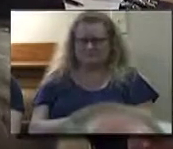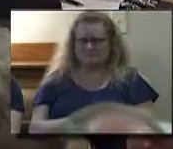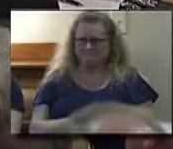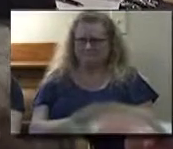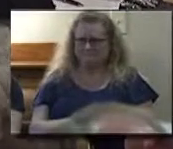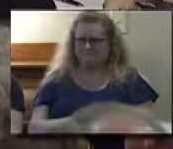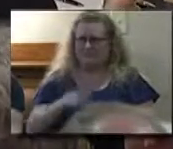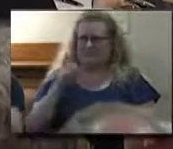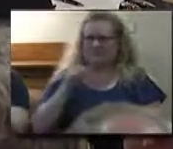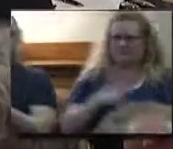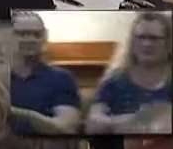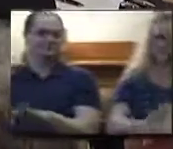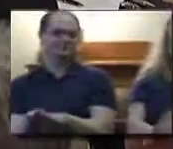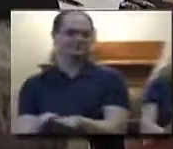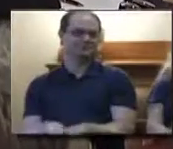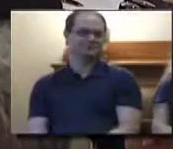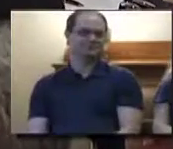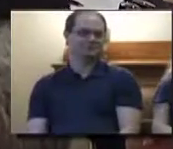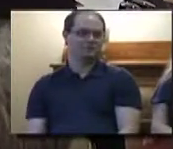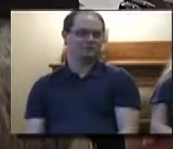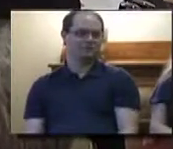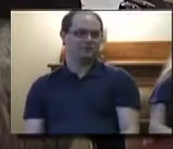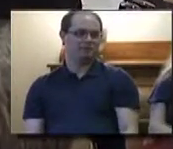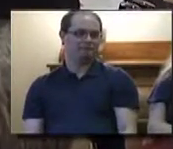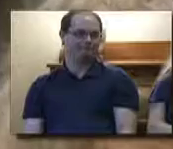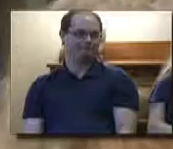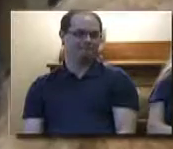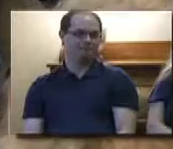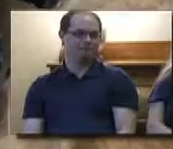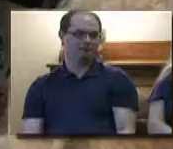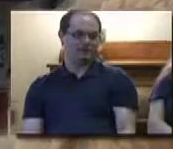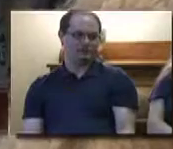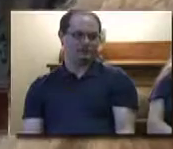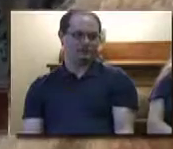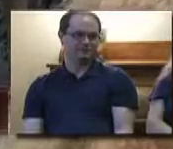Well, this has just been terribly interesting, and